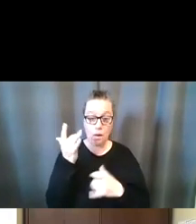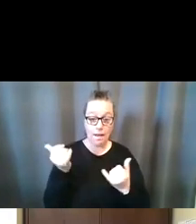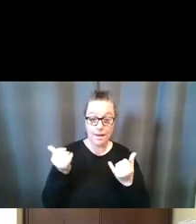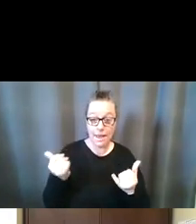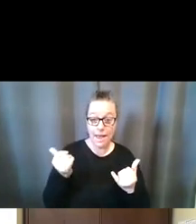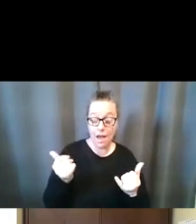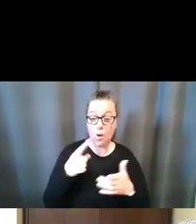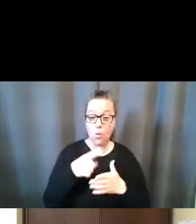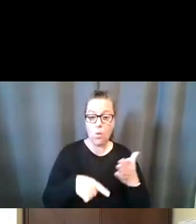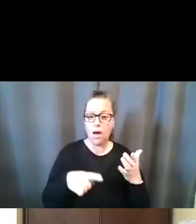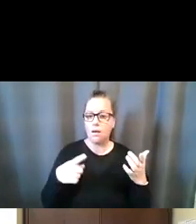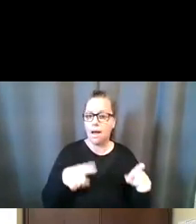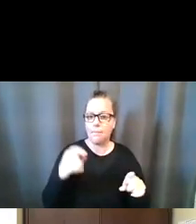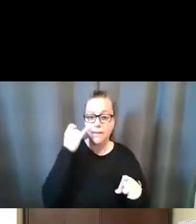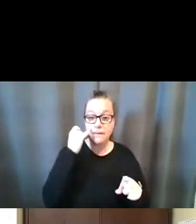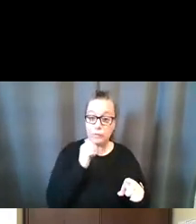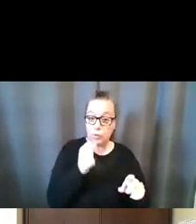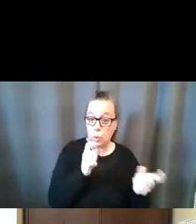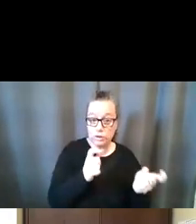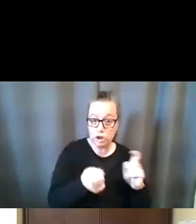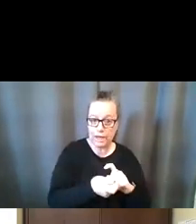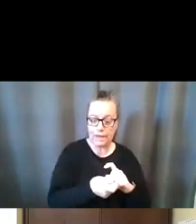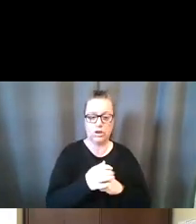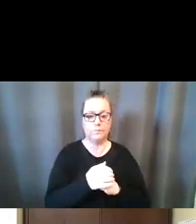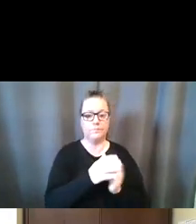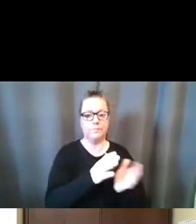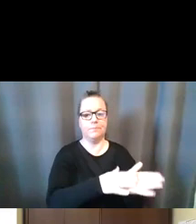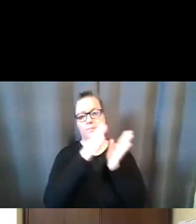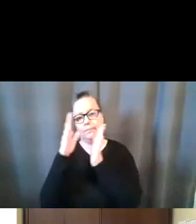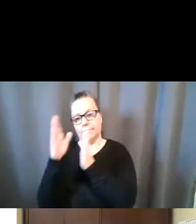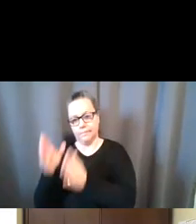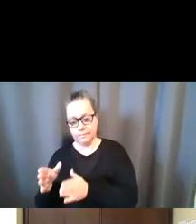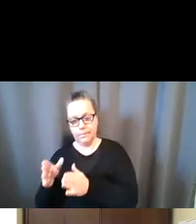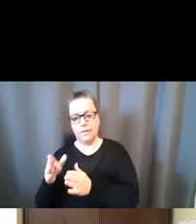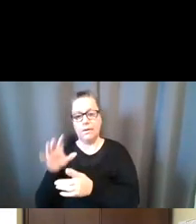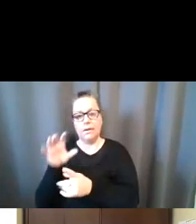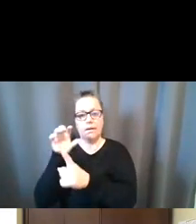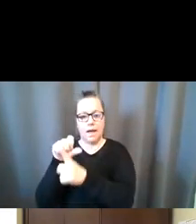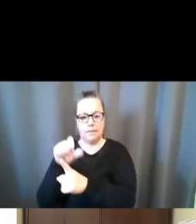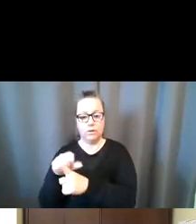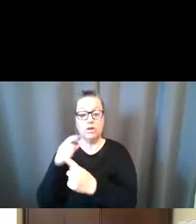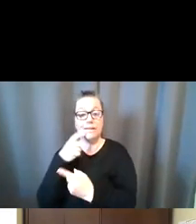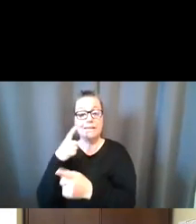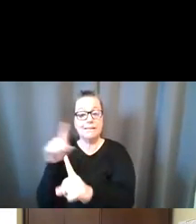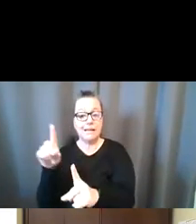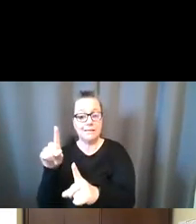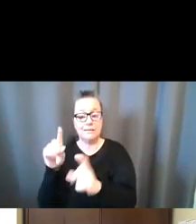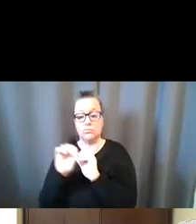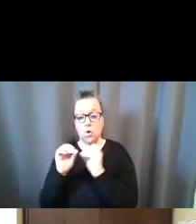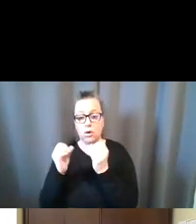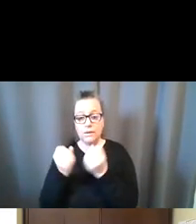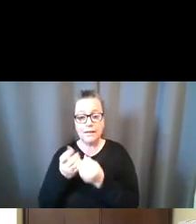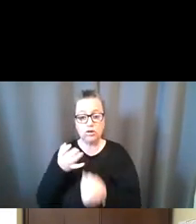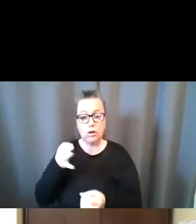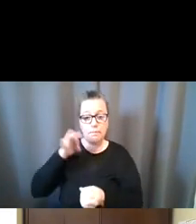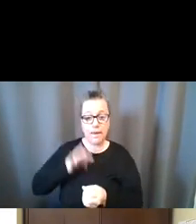we don't? Why this particular change? Over on the right-hand side, we can capture our success. What about the organizational